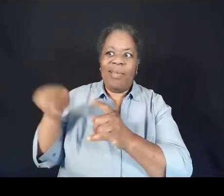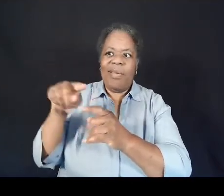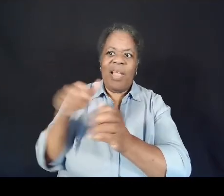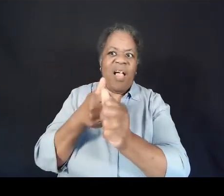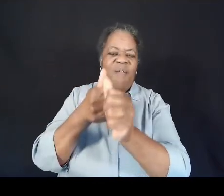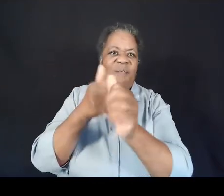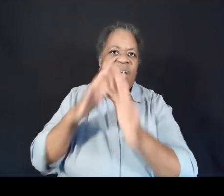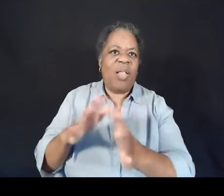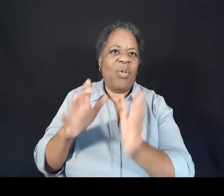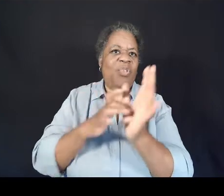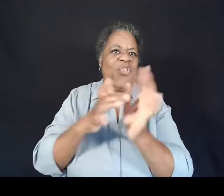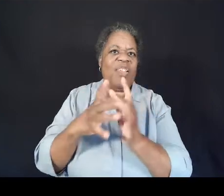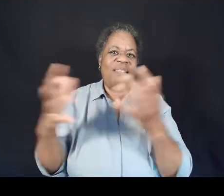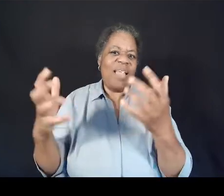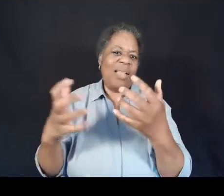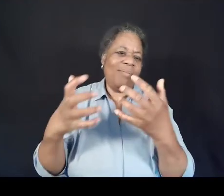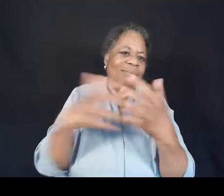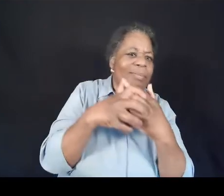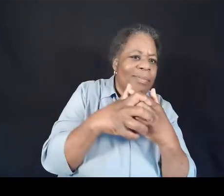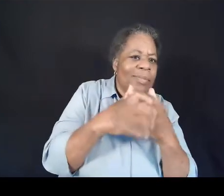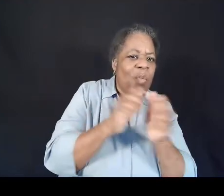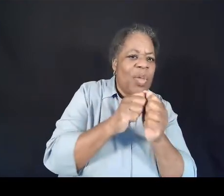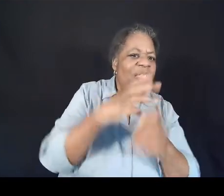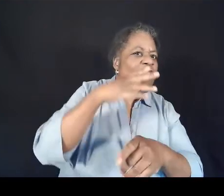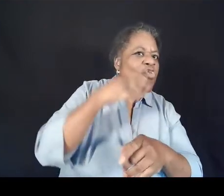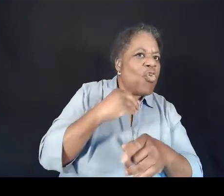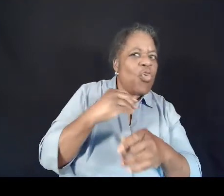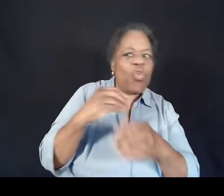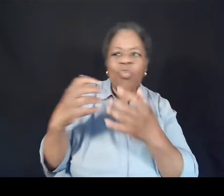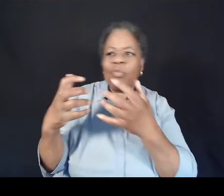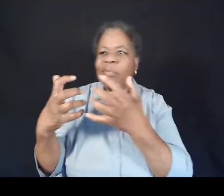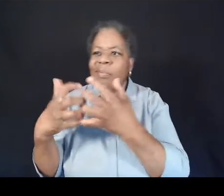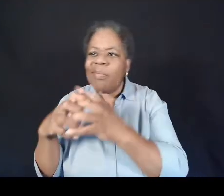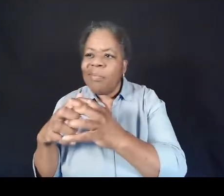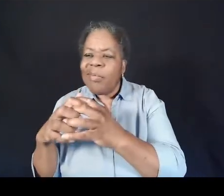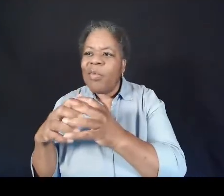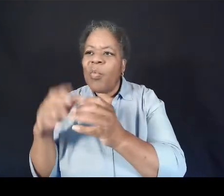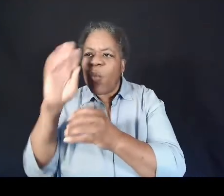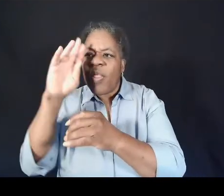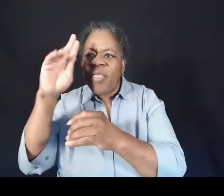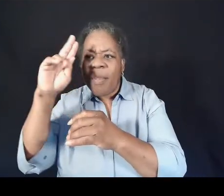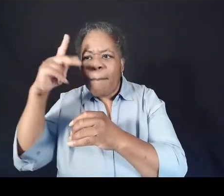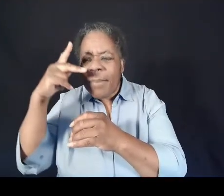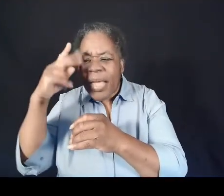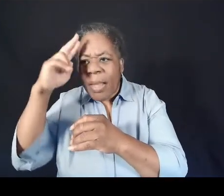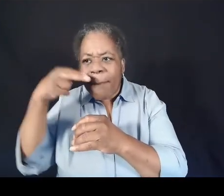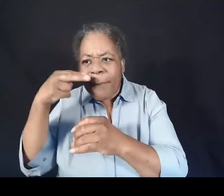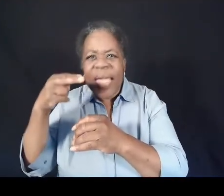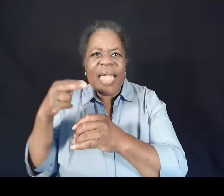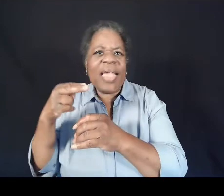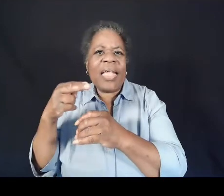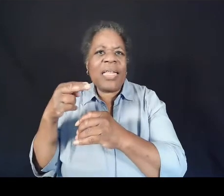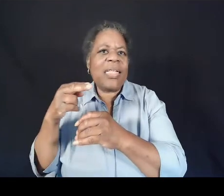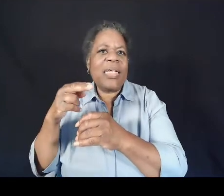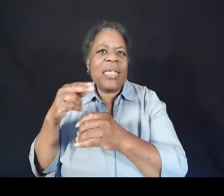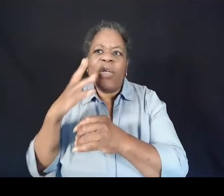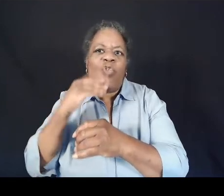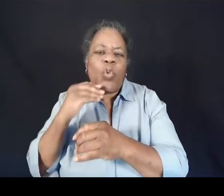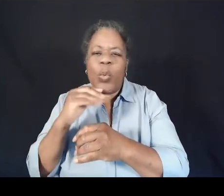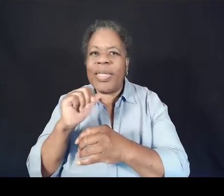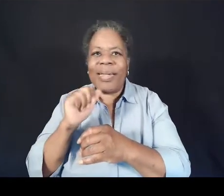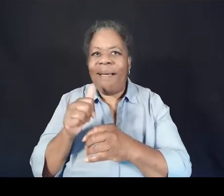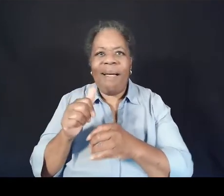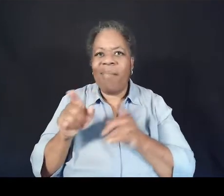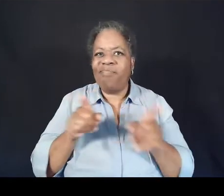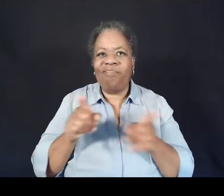in with Jews or with pagan Greeks and Romans. So they're isolated and suspect. They're